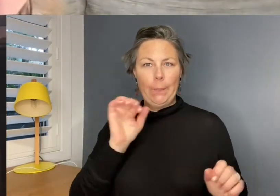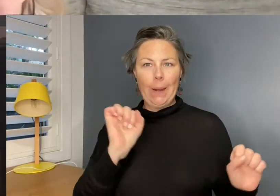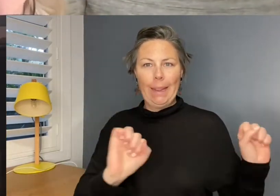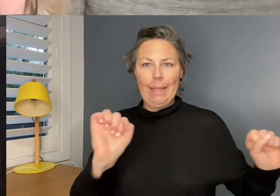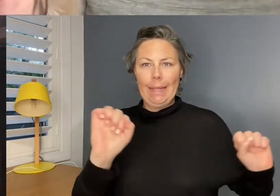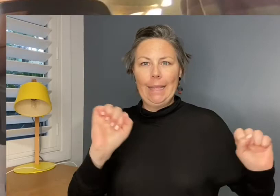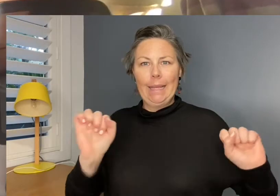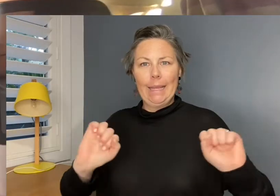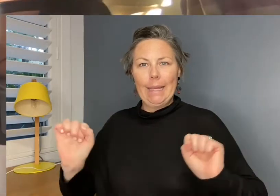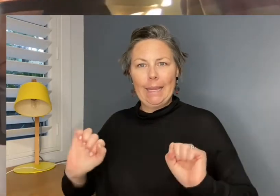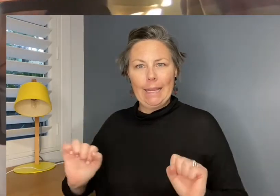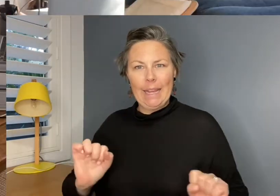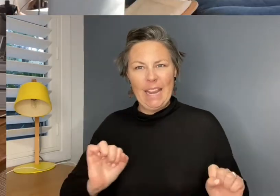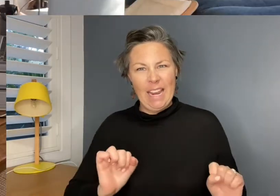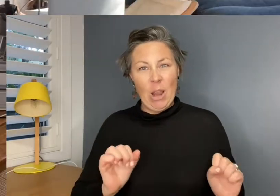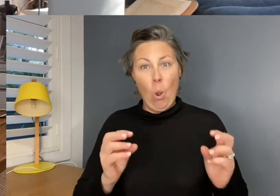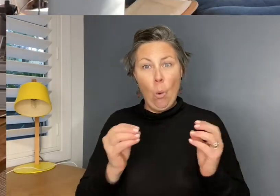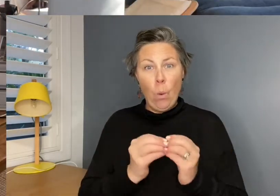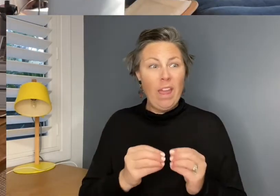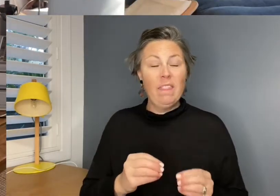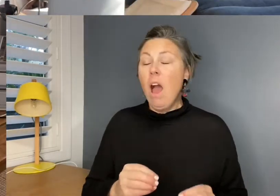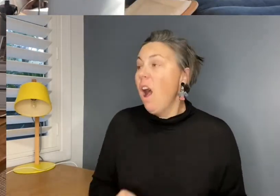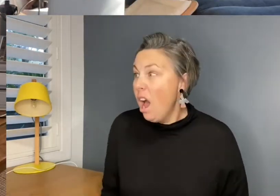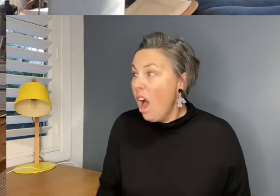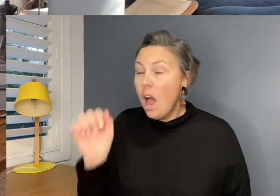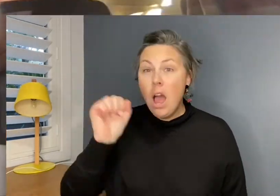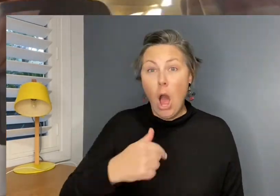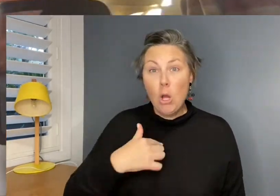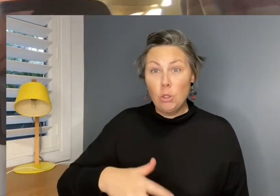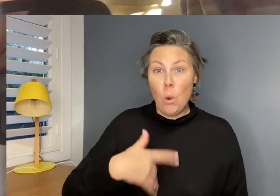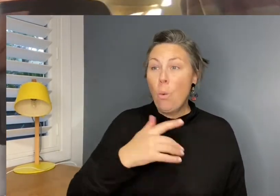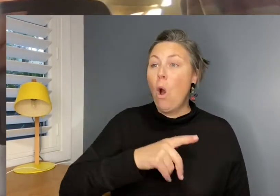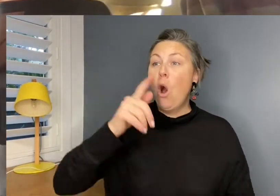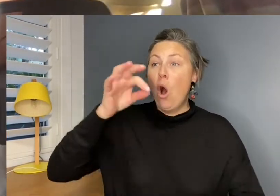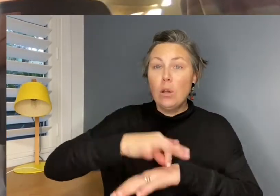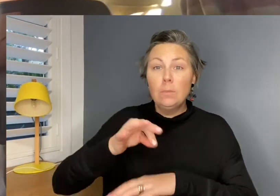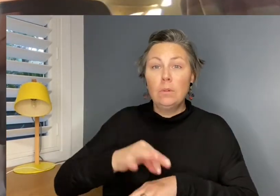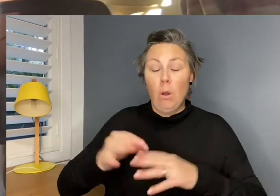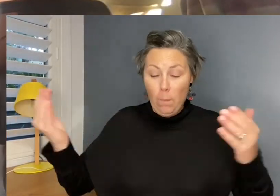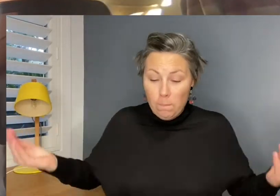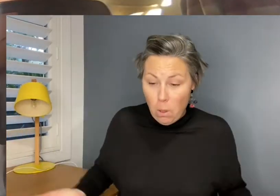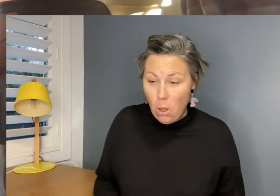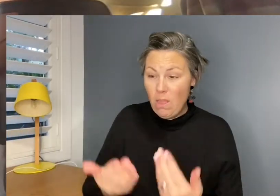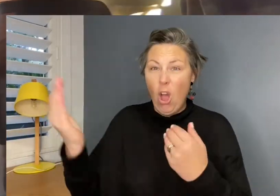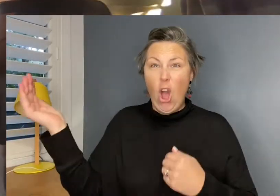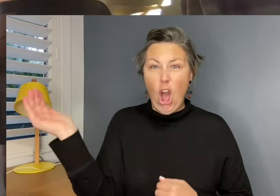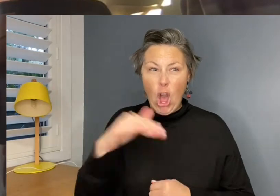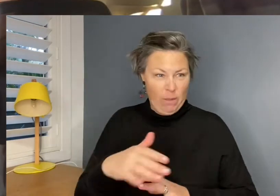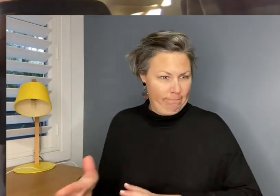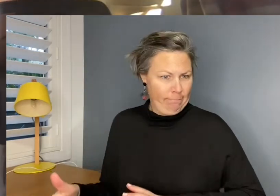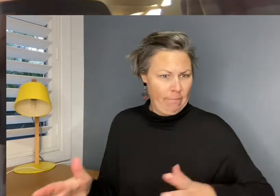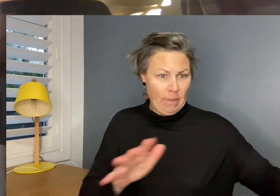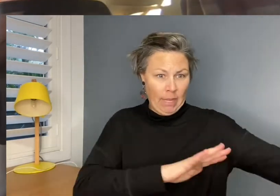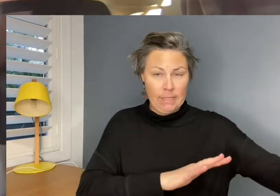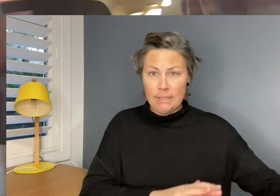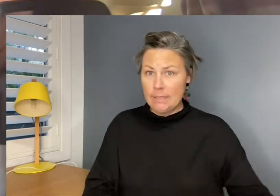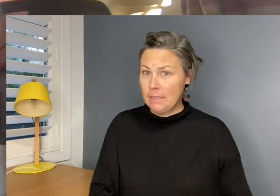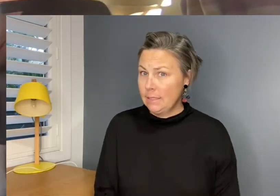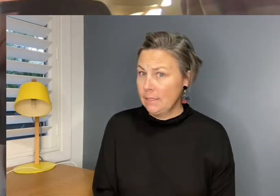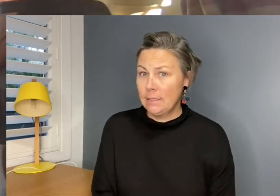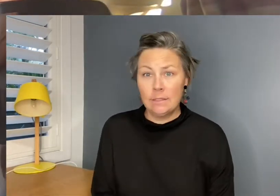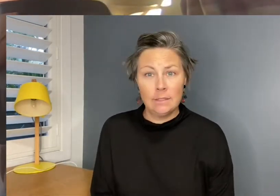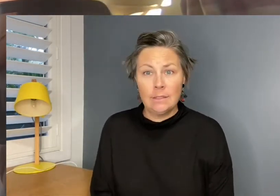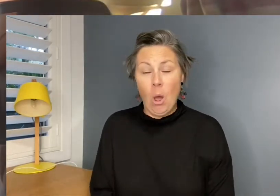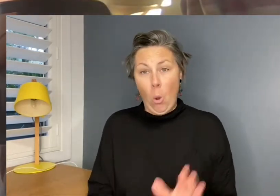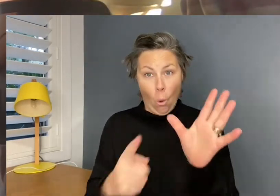and like things very clean. Well, do you know what's funny? And you didn't want to come home to a mess. Who would? Oh. Every woman, particularly